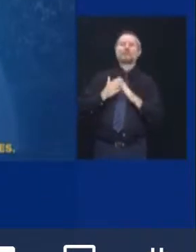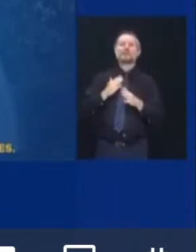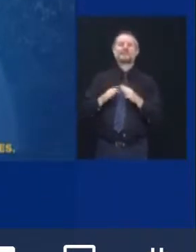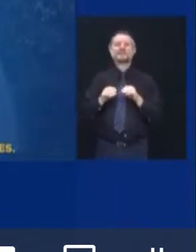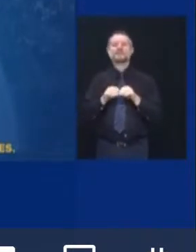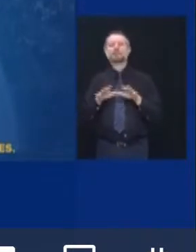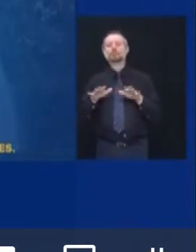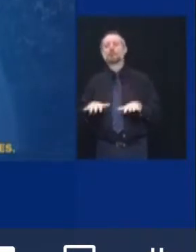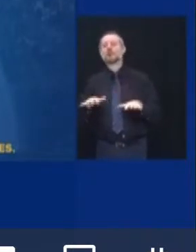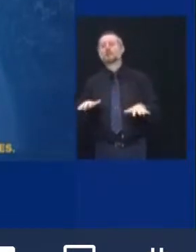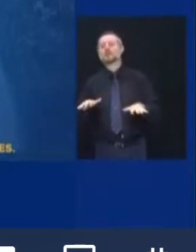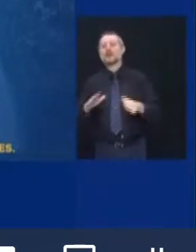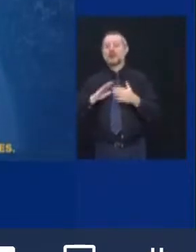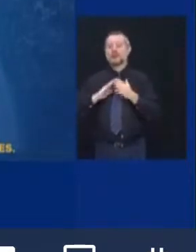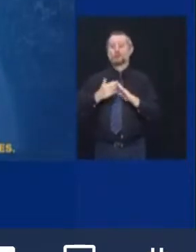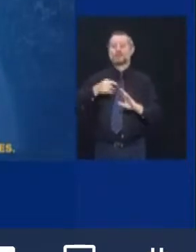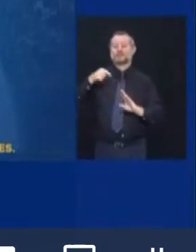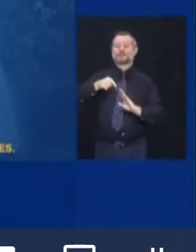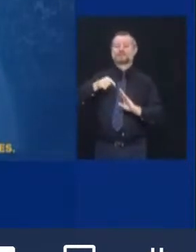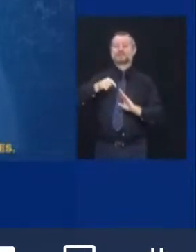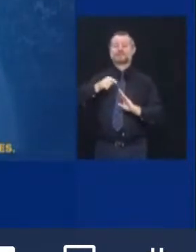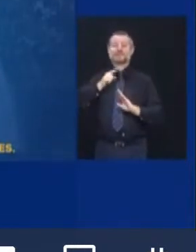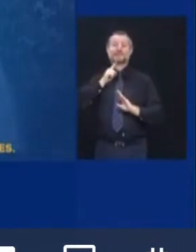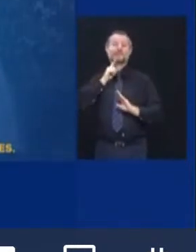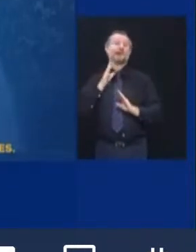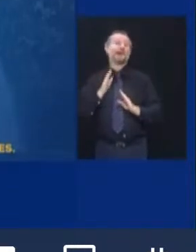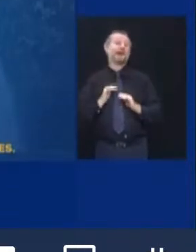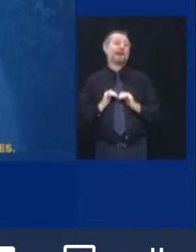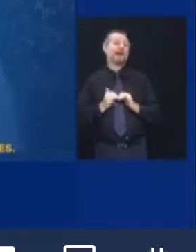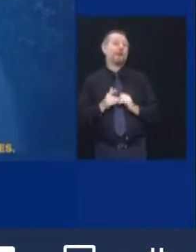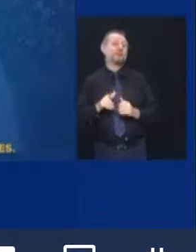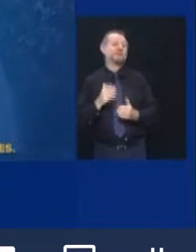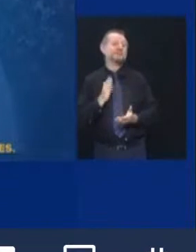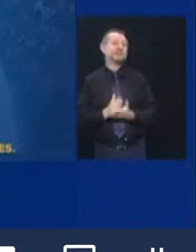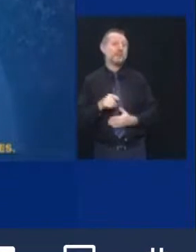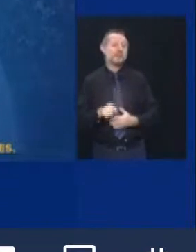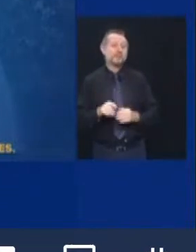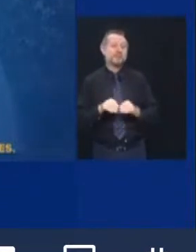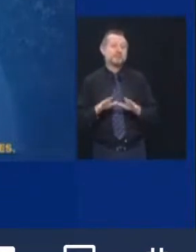spreading in the community. What is the only way to stop community spread?